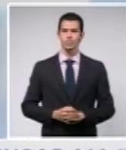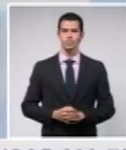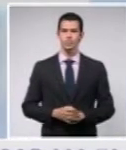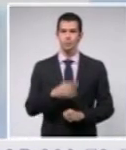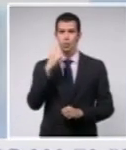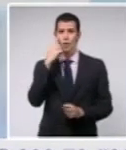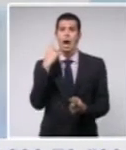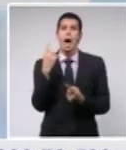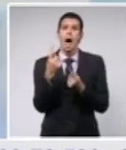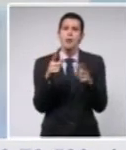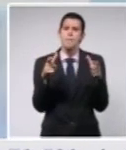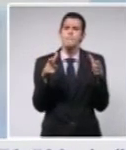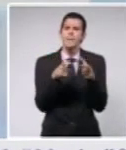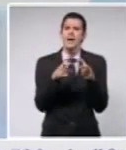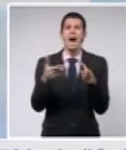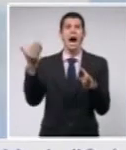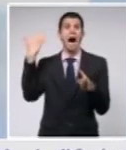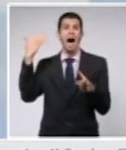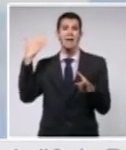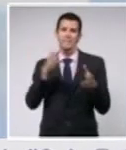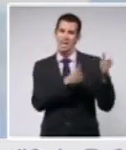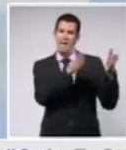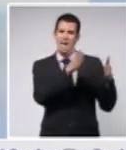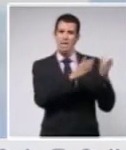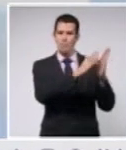Yesterday, we processed